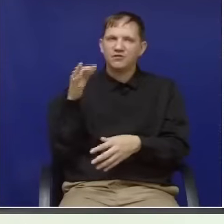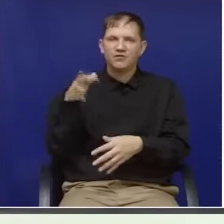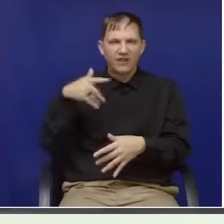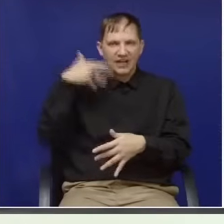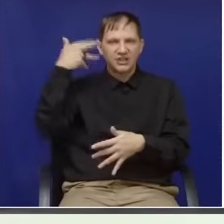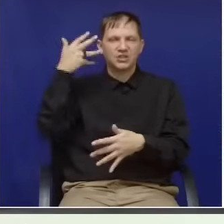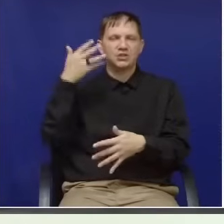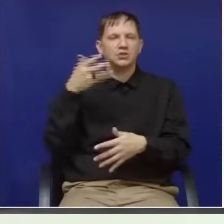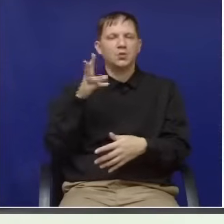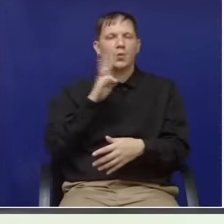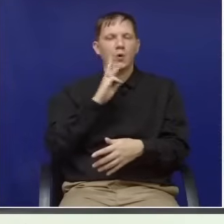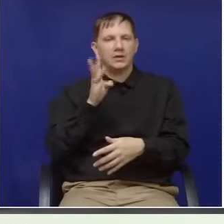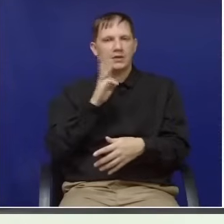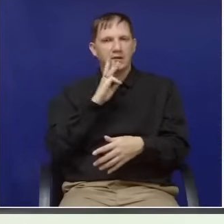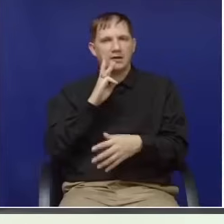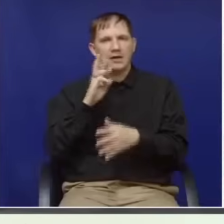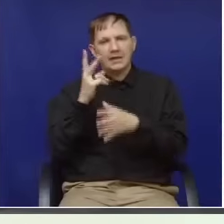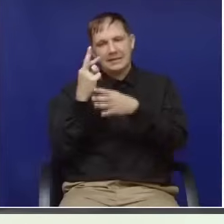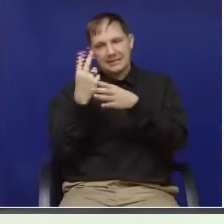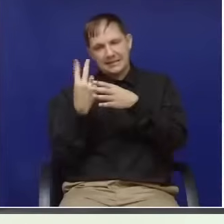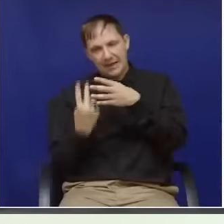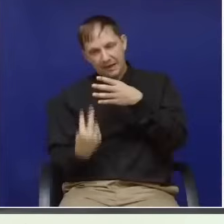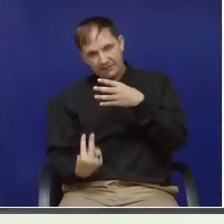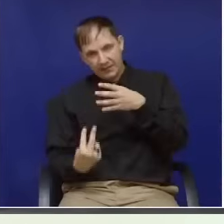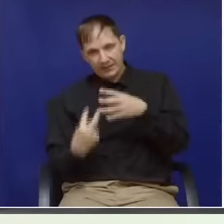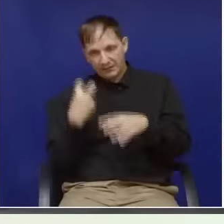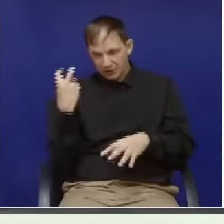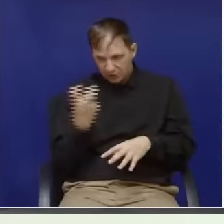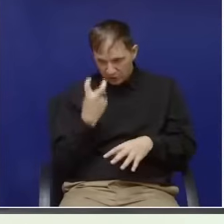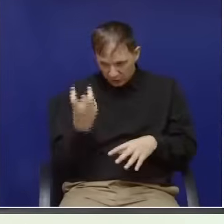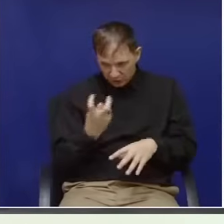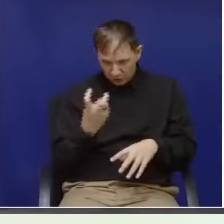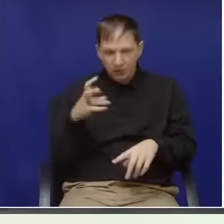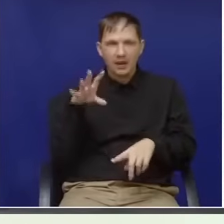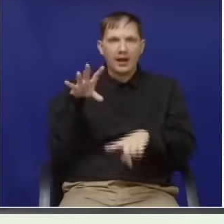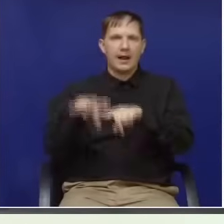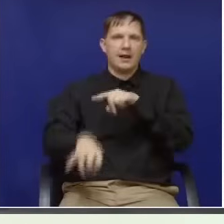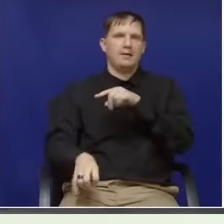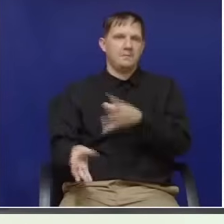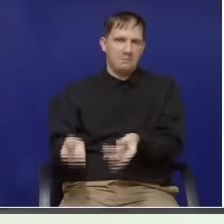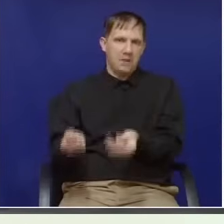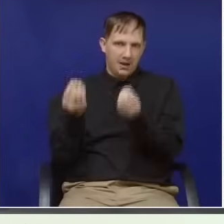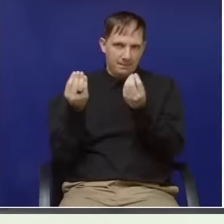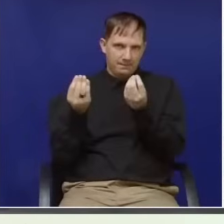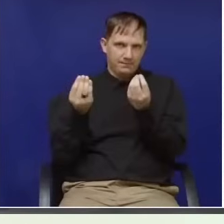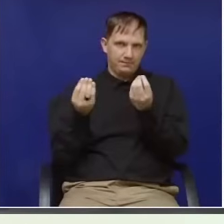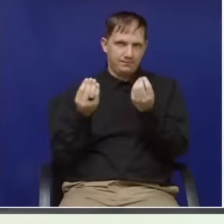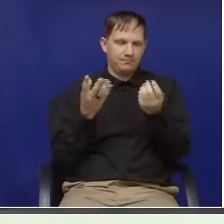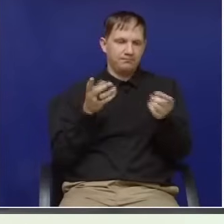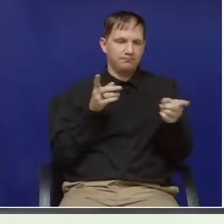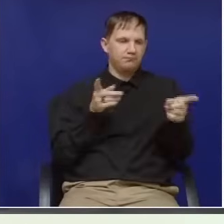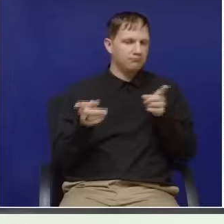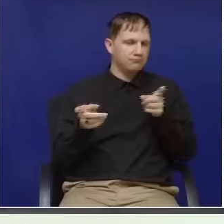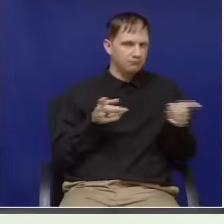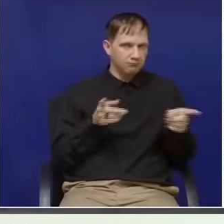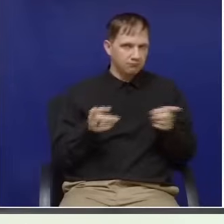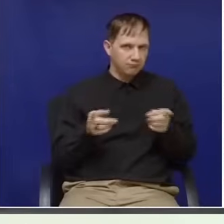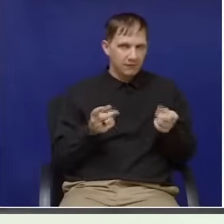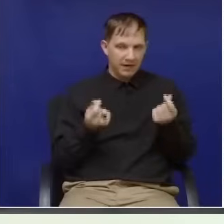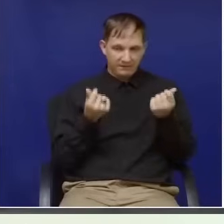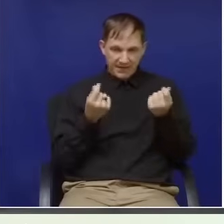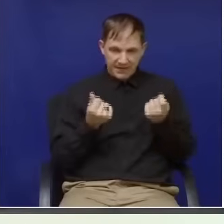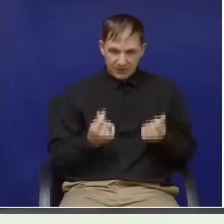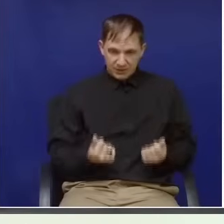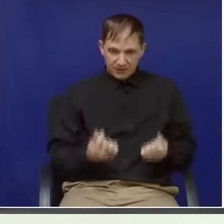primarily focused on diving, search and recover functions. The financial information